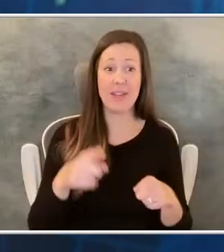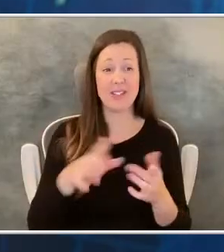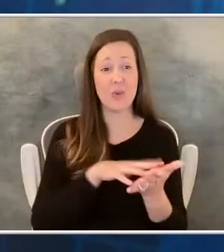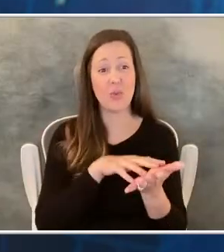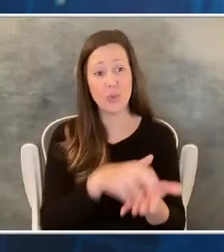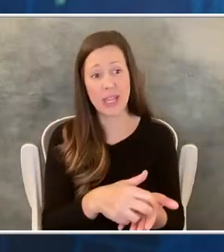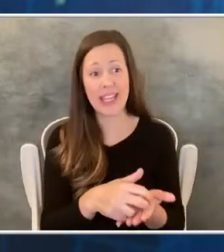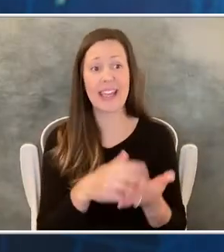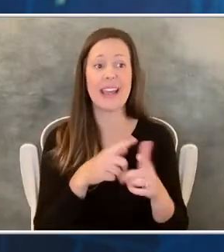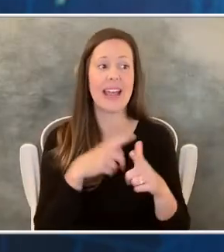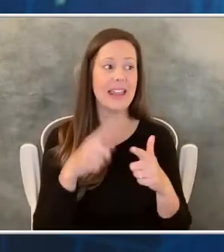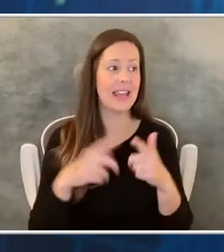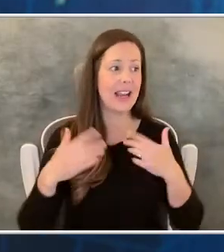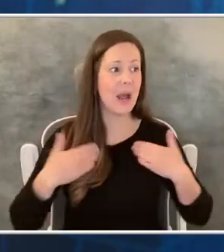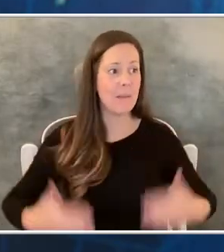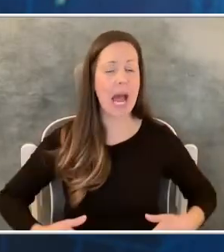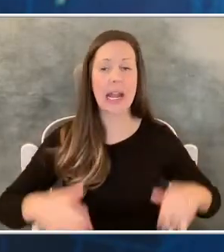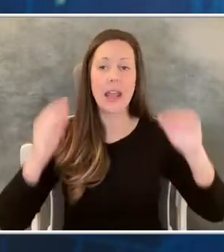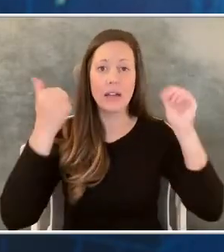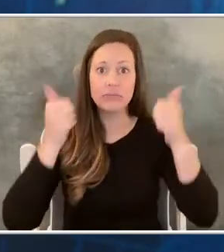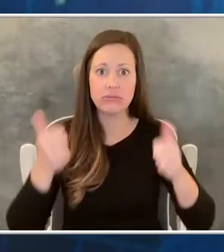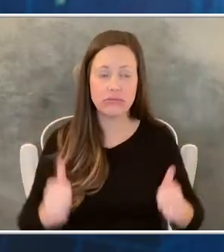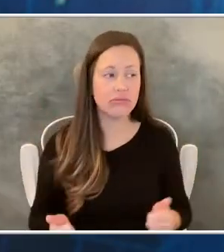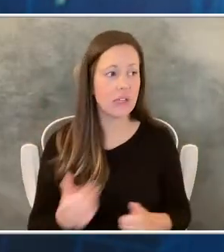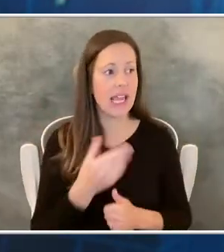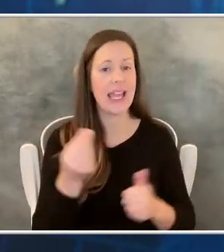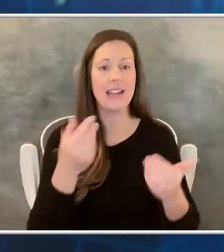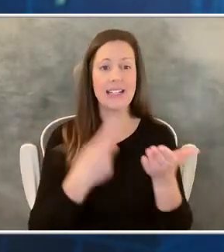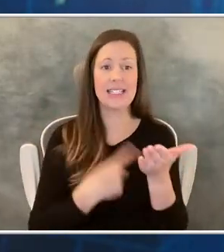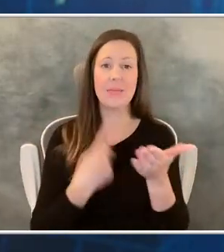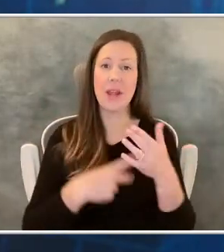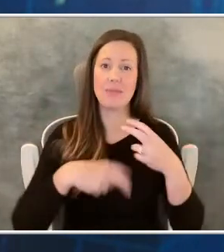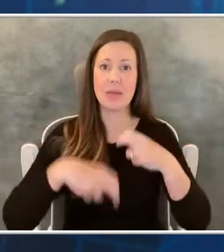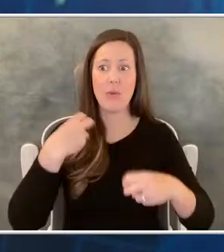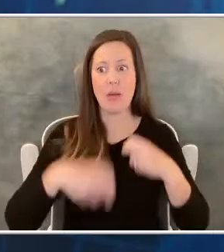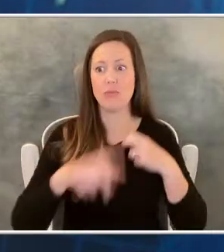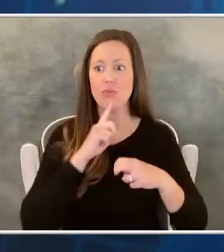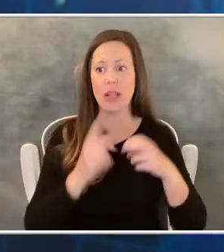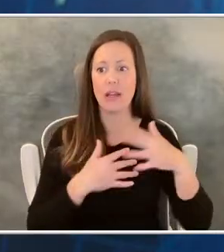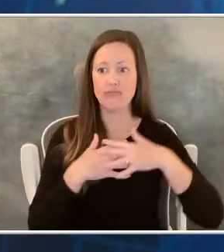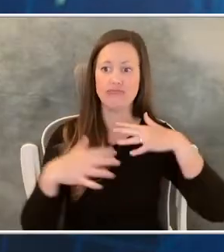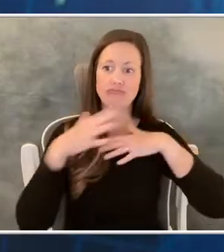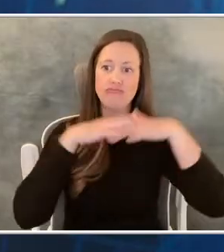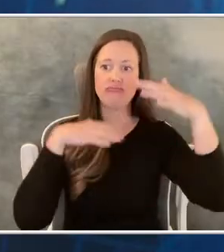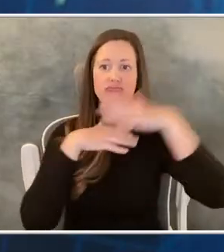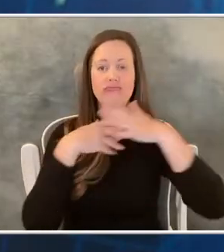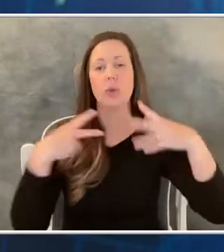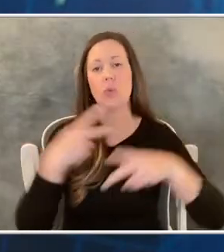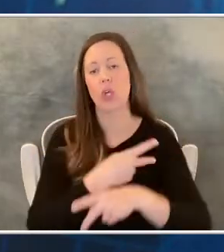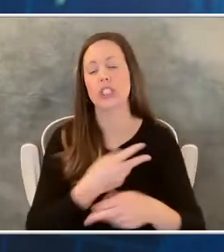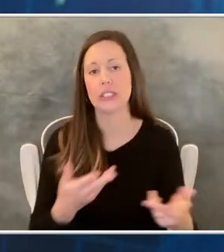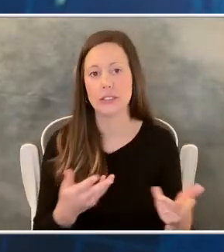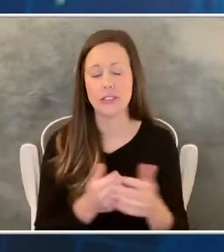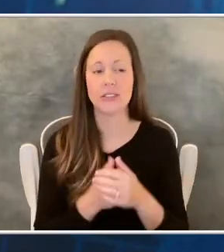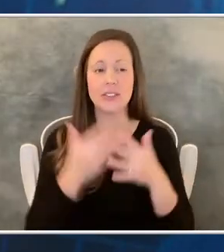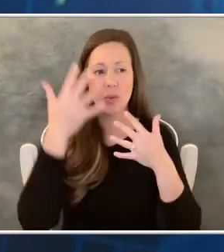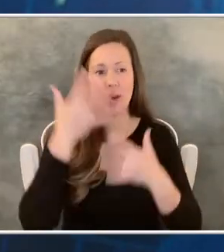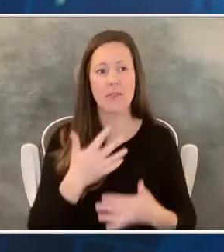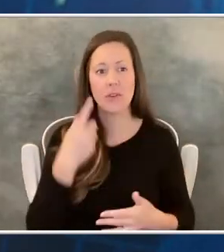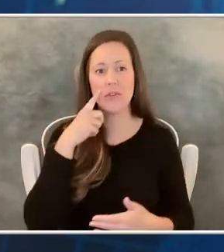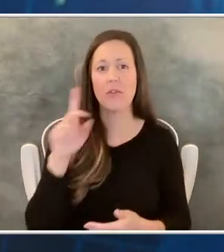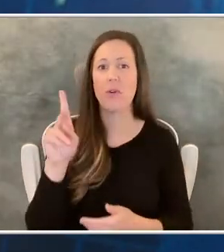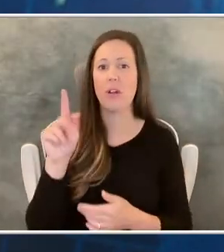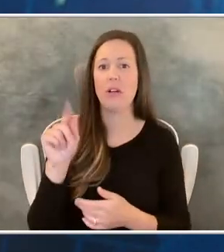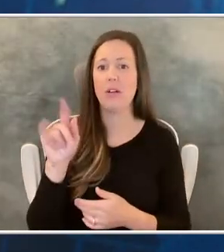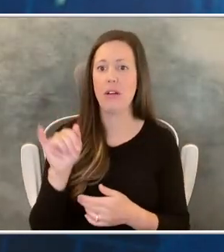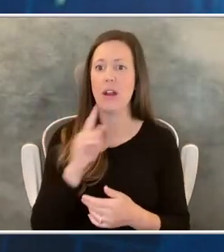deconditioned. And sometimes the problems, they snowball. And so unfortunately, Kati had a lot